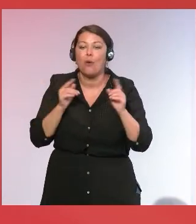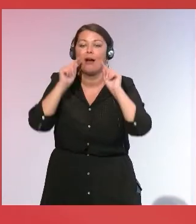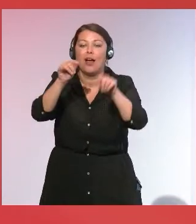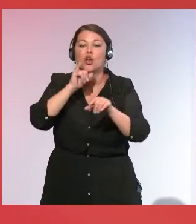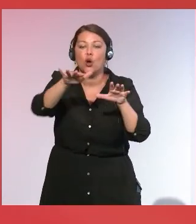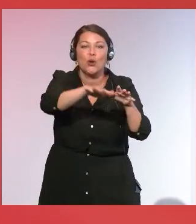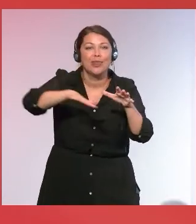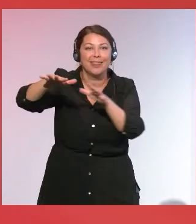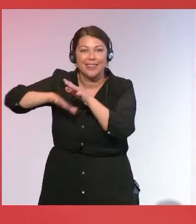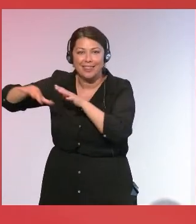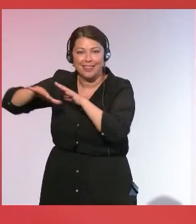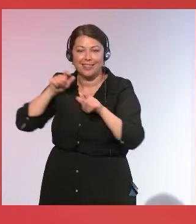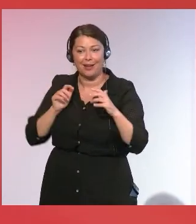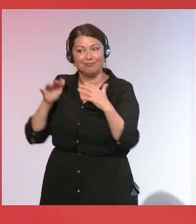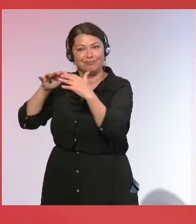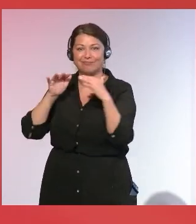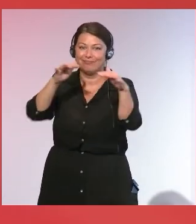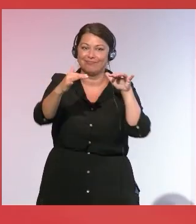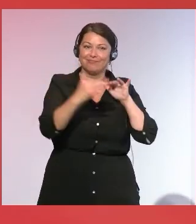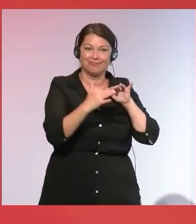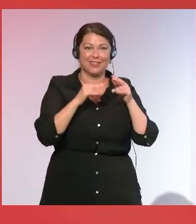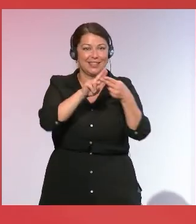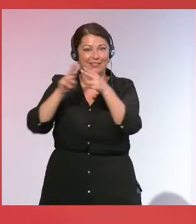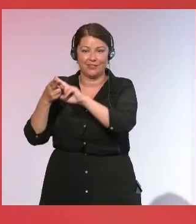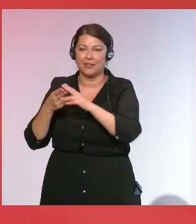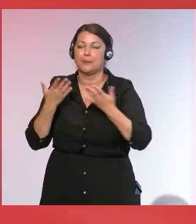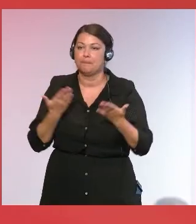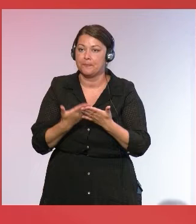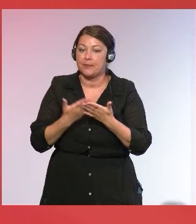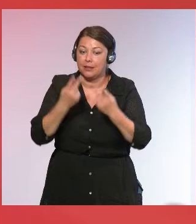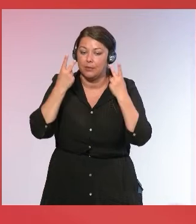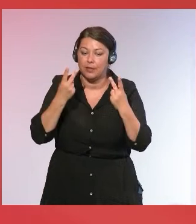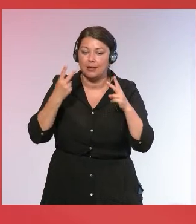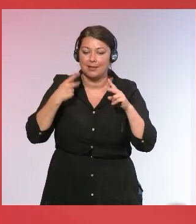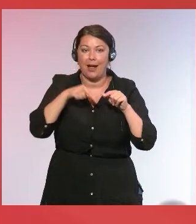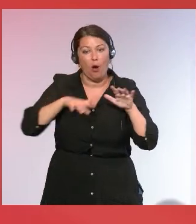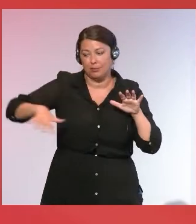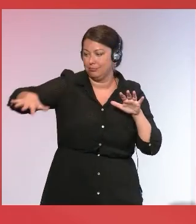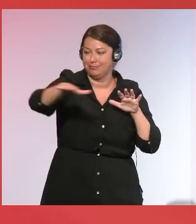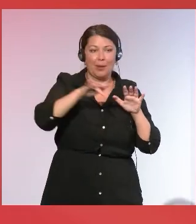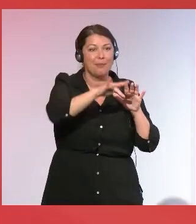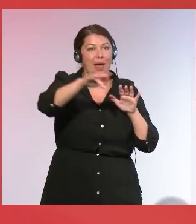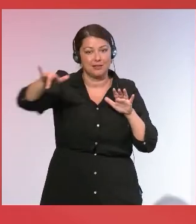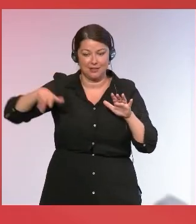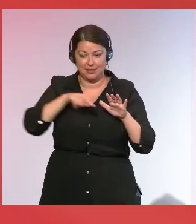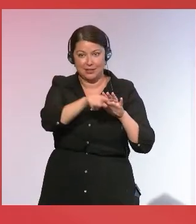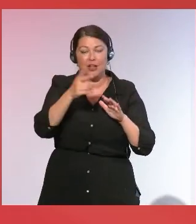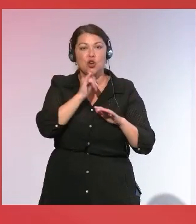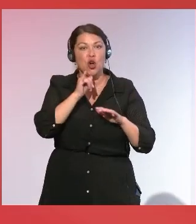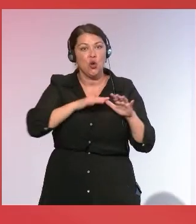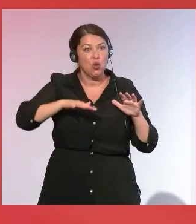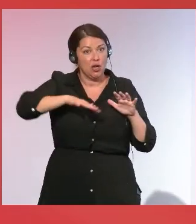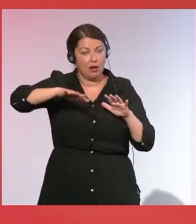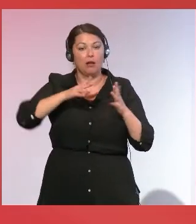out for. It's really important to have accessibility and equity. Poor people need to have access to these